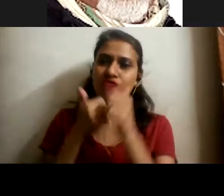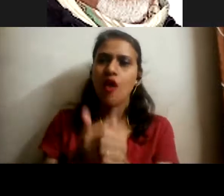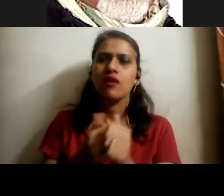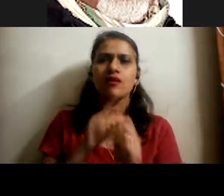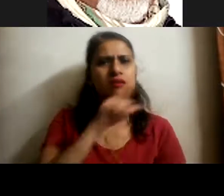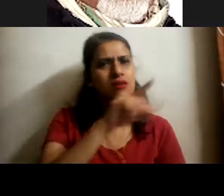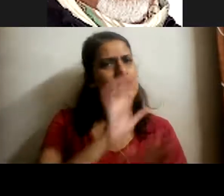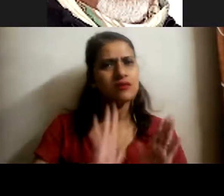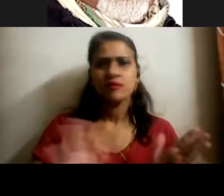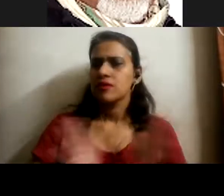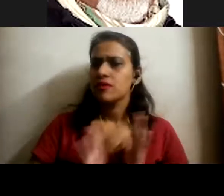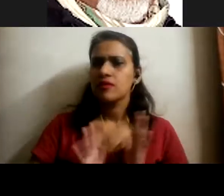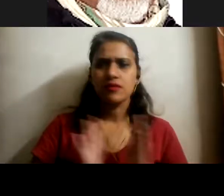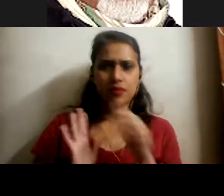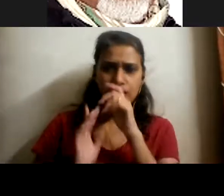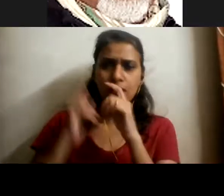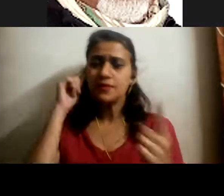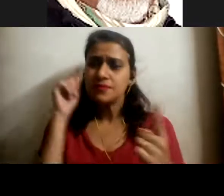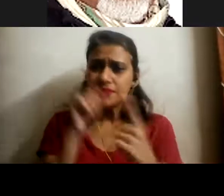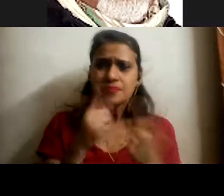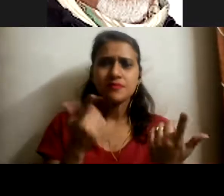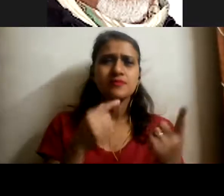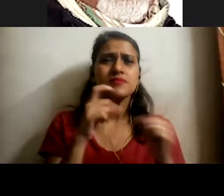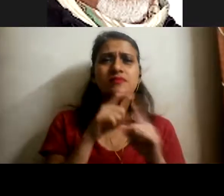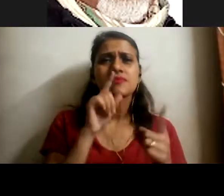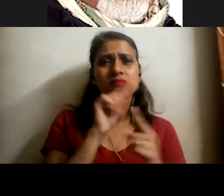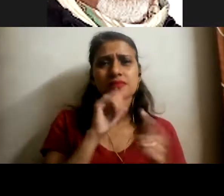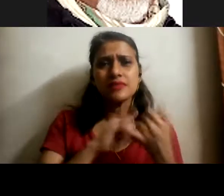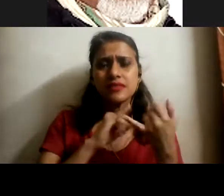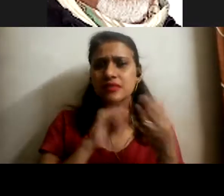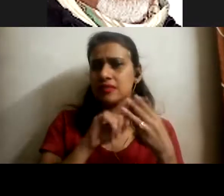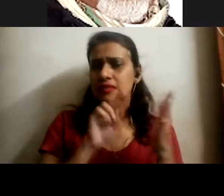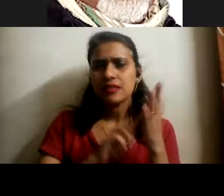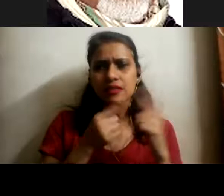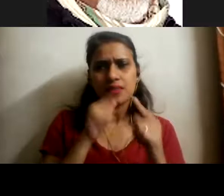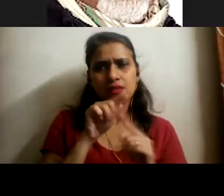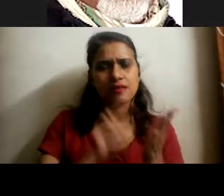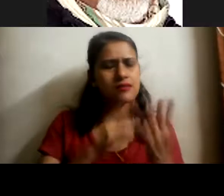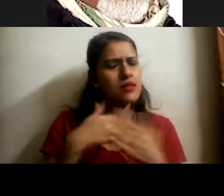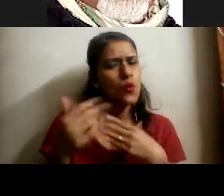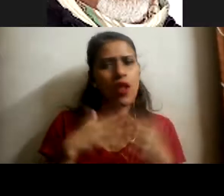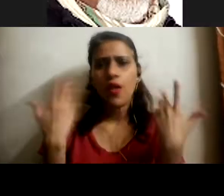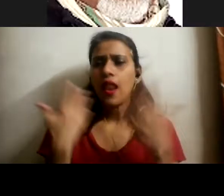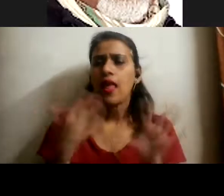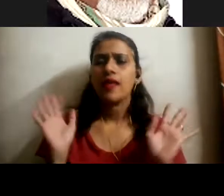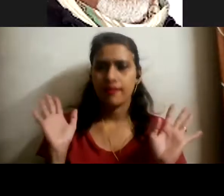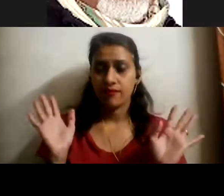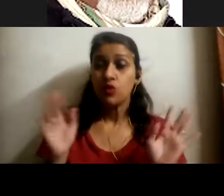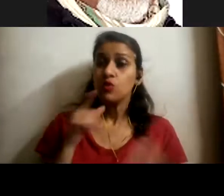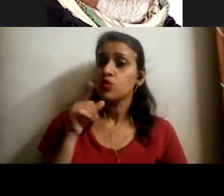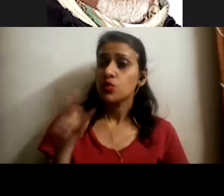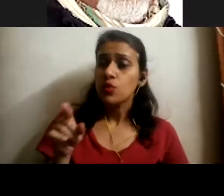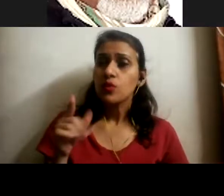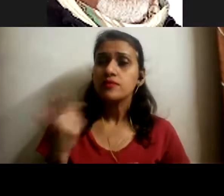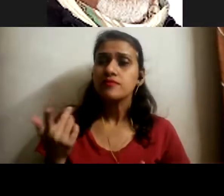like critical analysis or agreeing to it, whatever it is, should write it in your own words. Again, you are